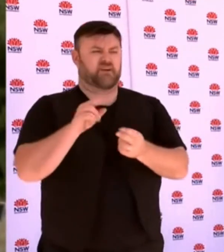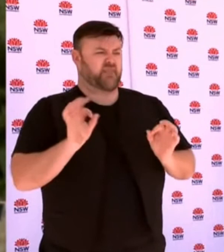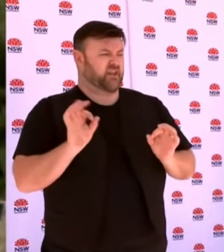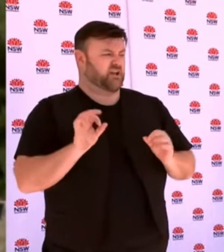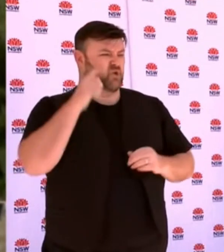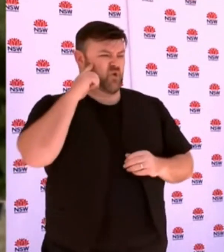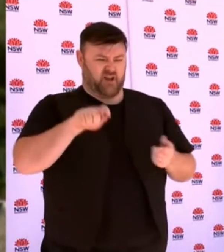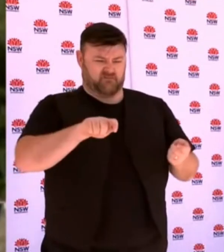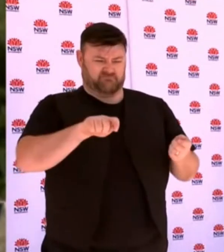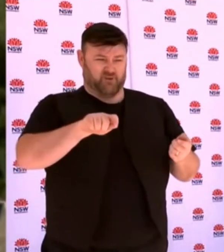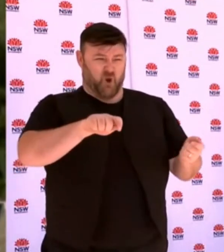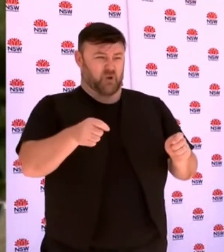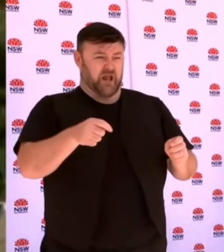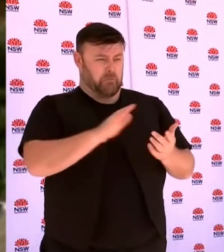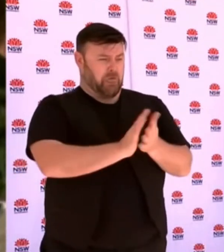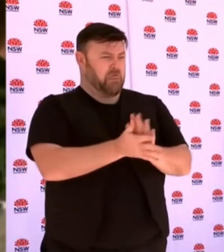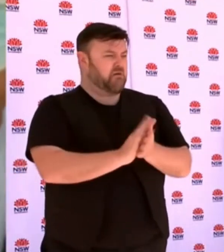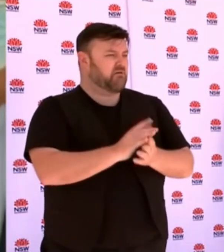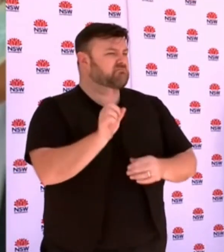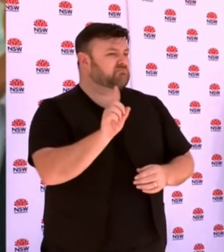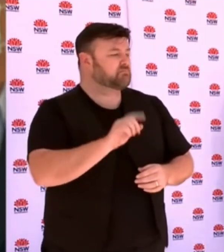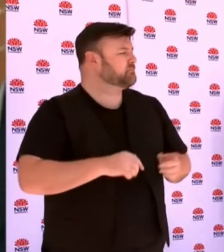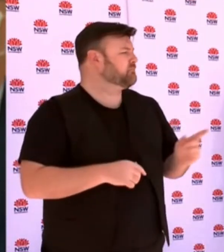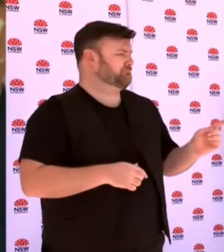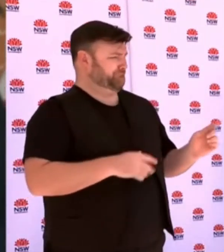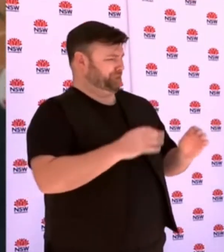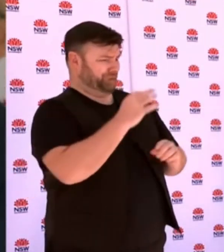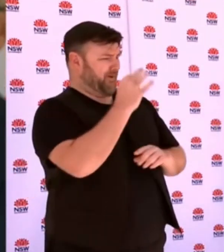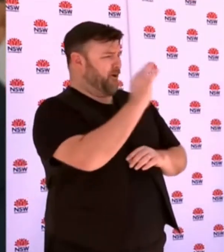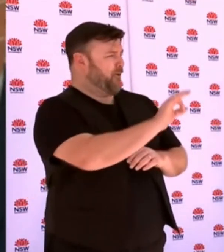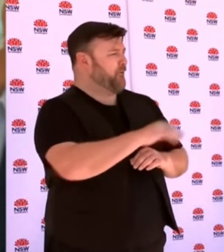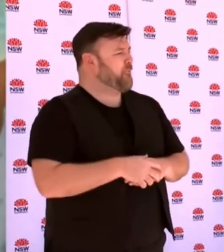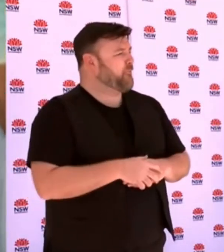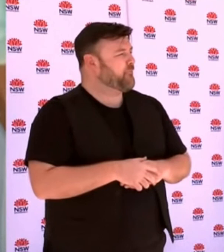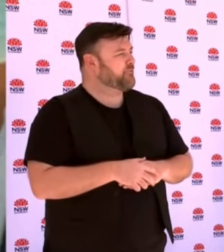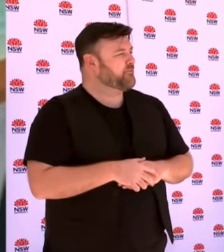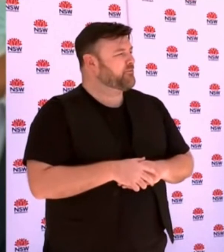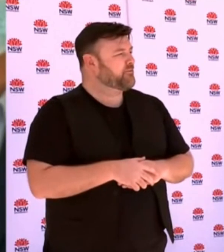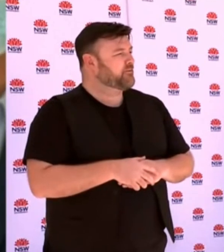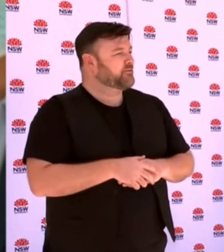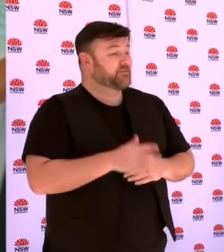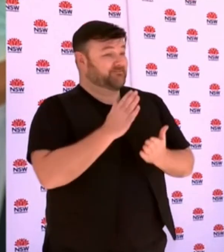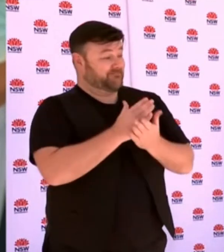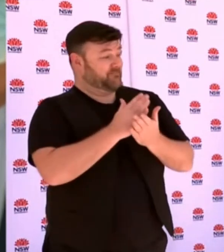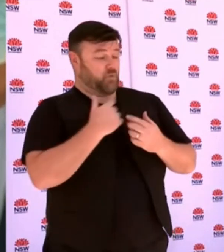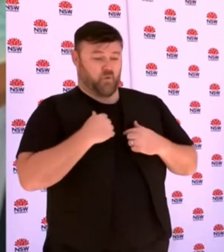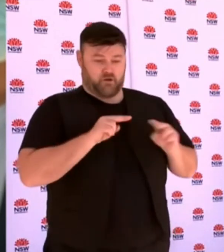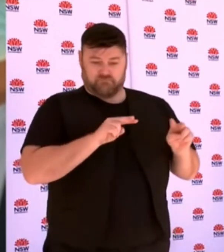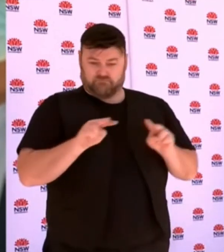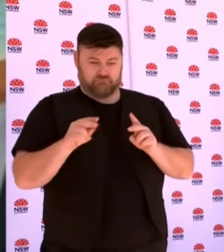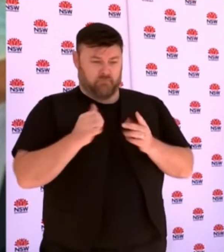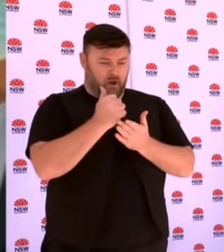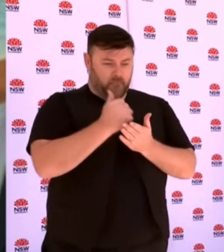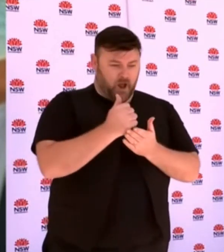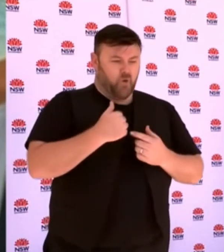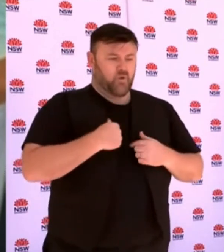bit half-hearted? No. So absolutely not. So what we've actually seen is